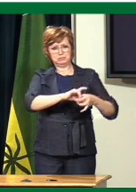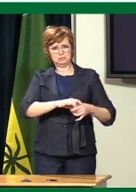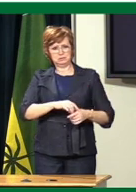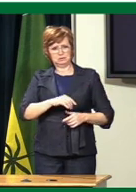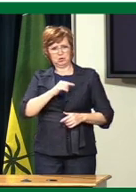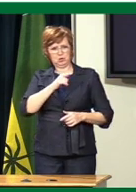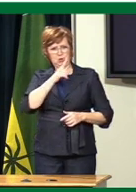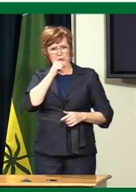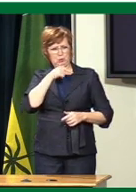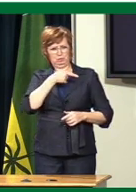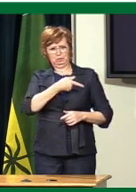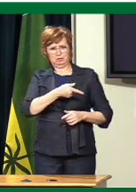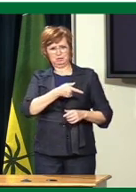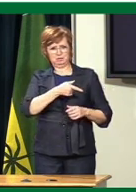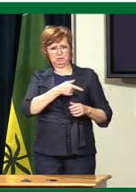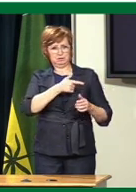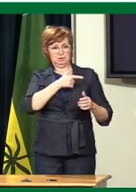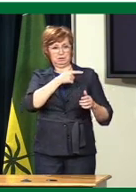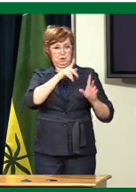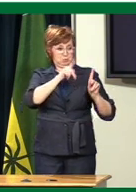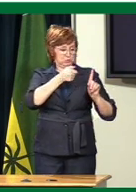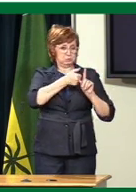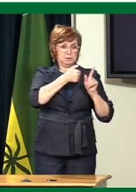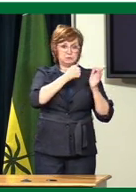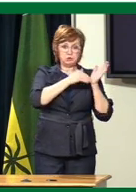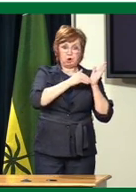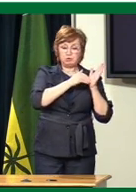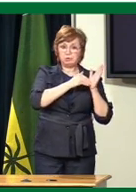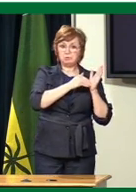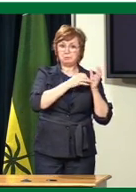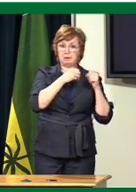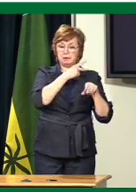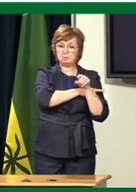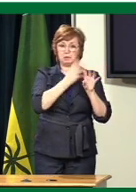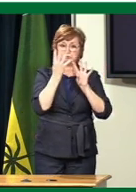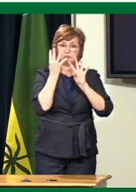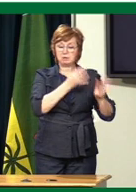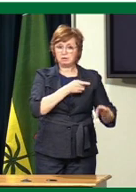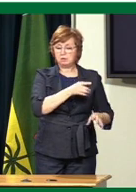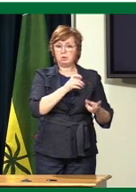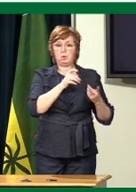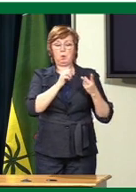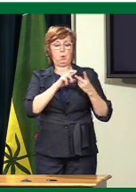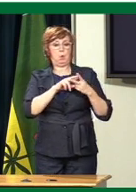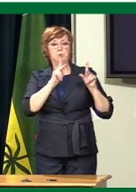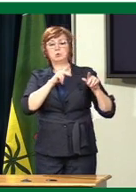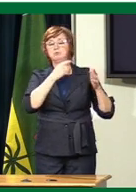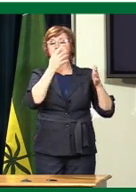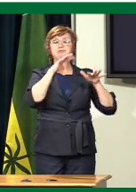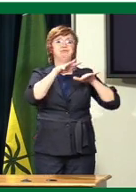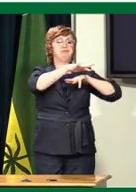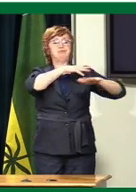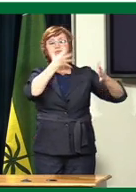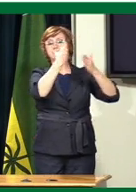have been a doctor who, has just seen a lot of people, or is this cases of individuals simply like socializing that